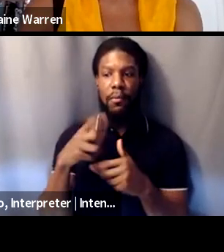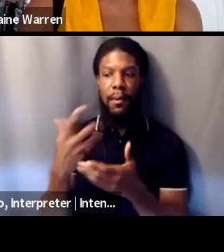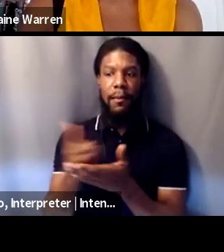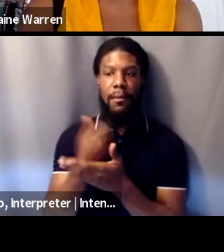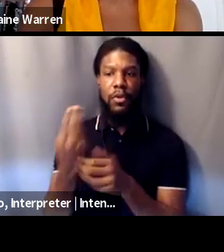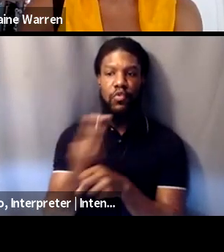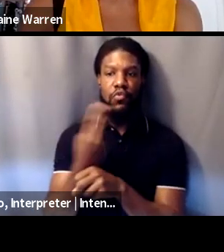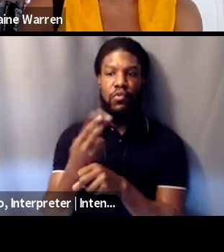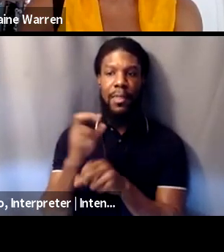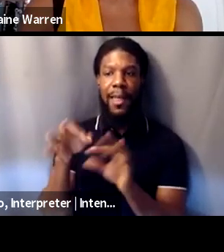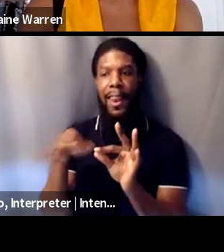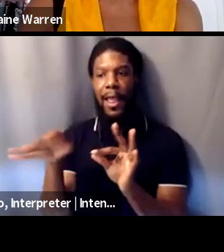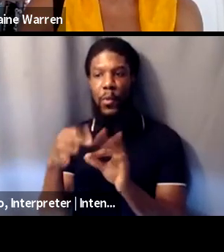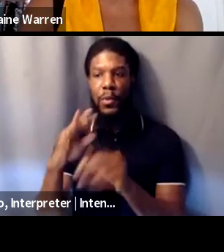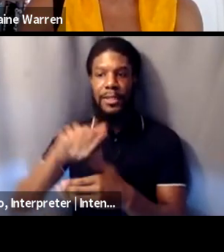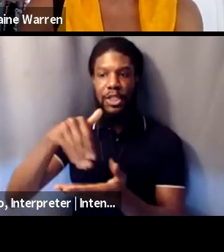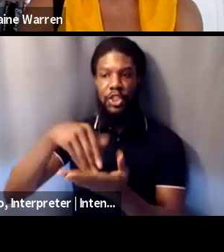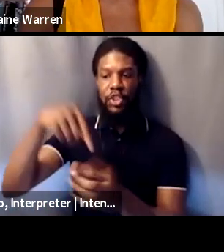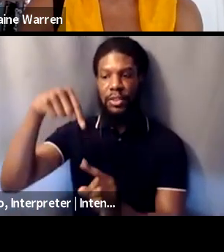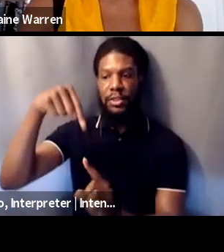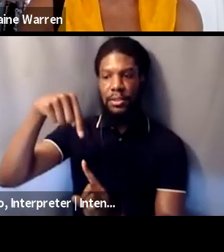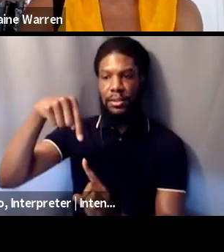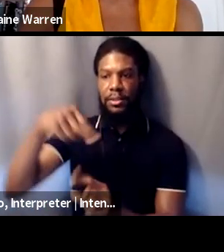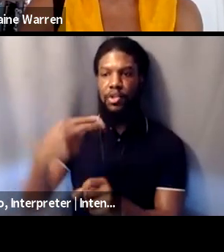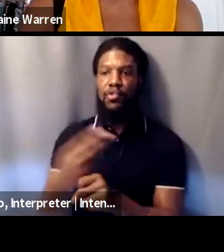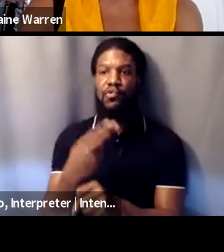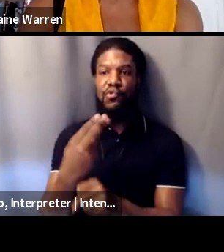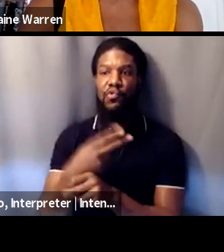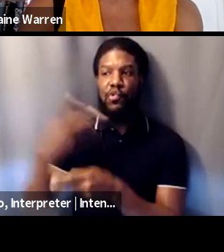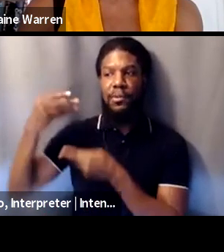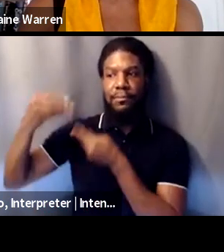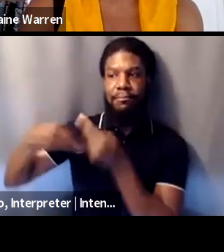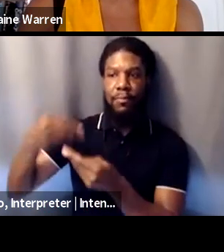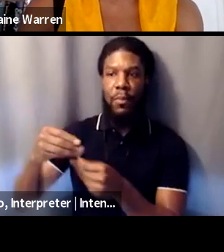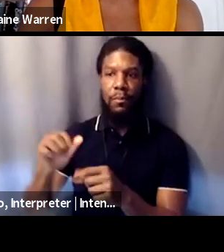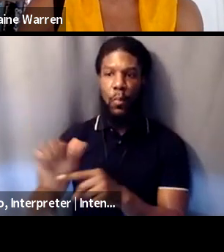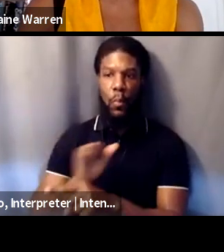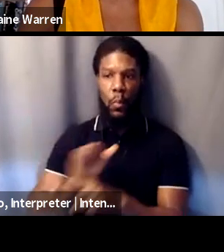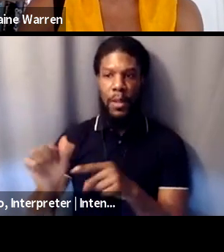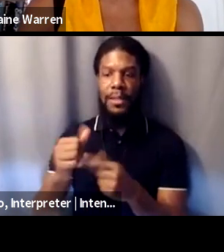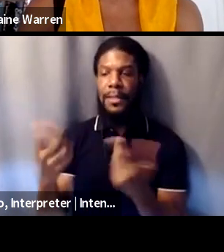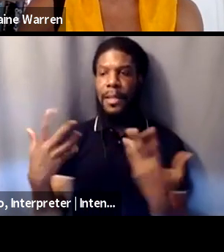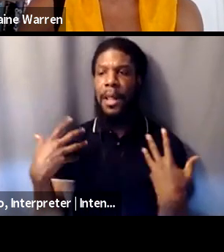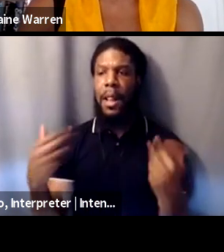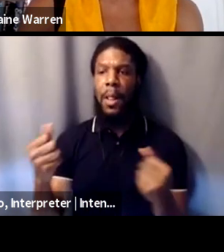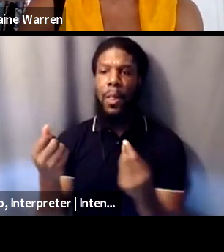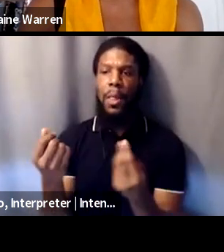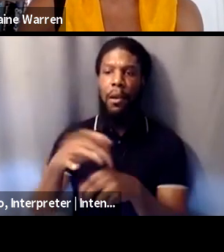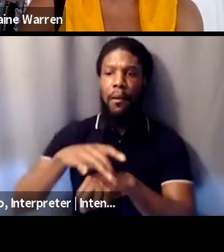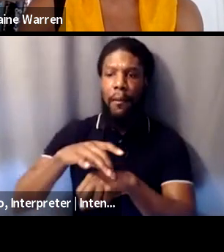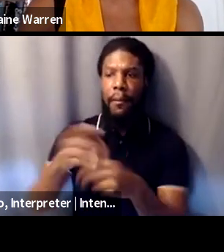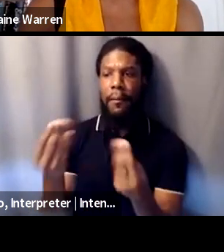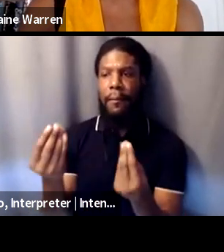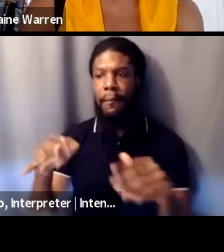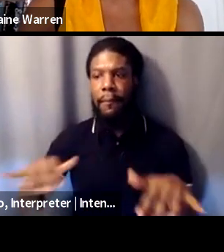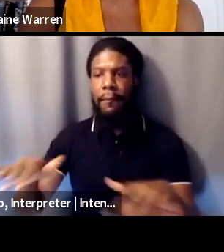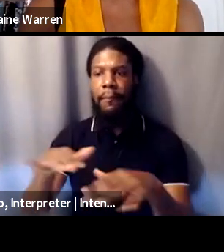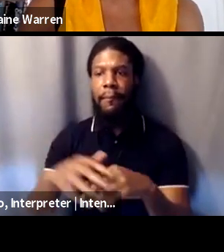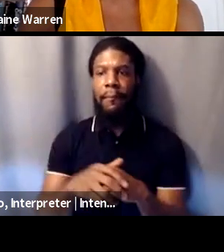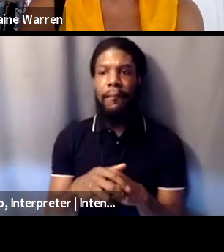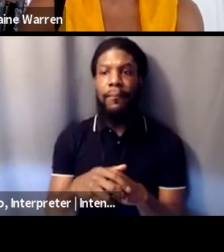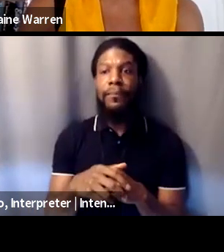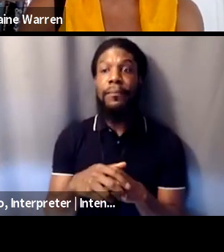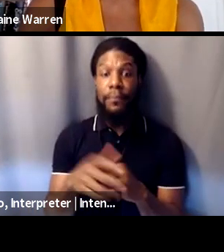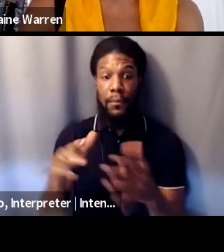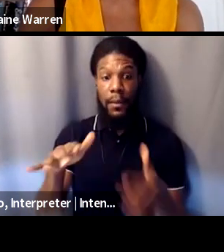ancestral practices to heal the earth from industrial agriculture. Spaces like Soulfire Farm, which has a lot of overlap with the